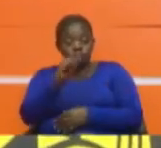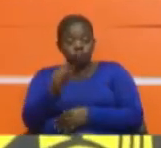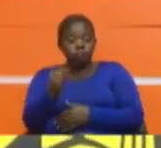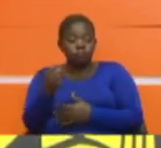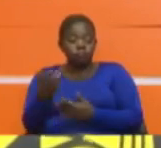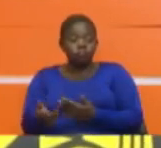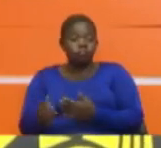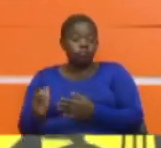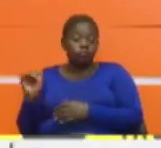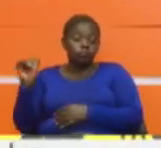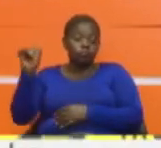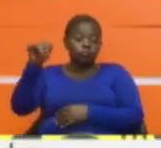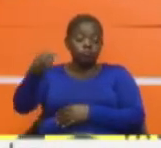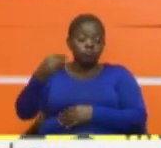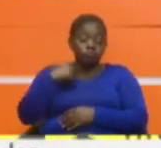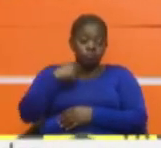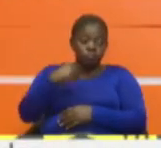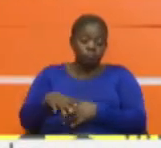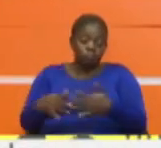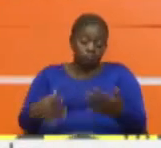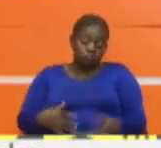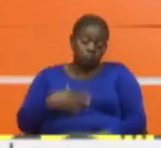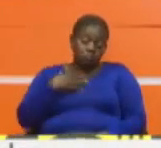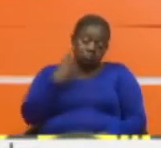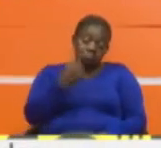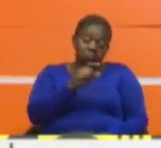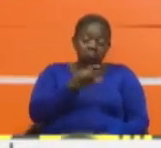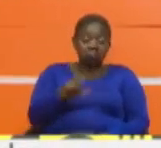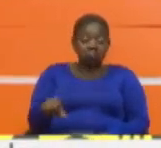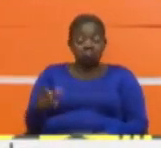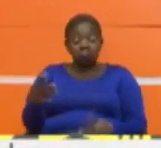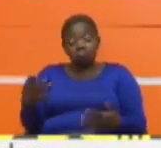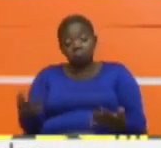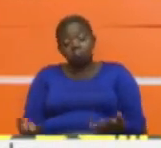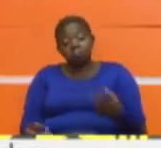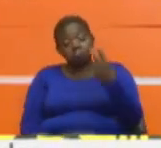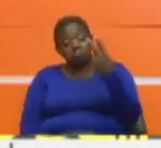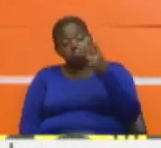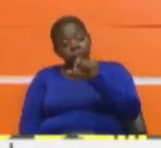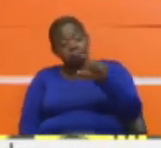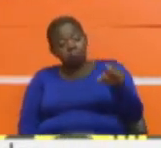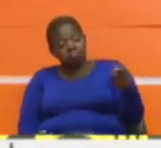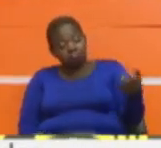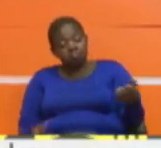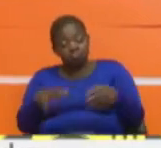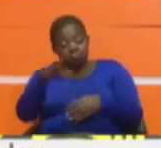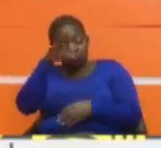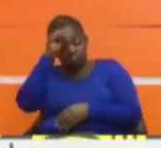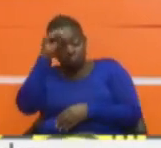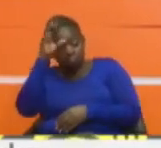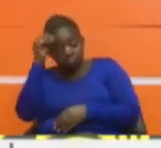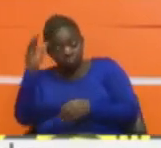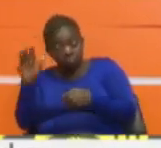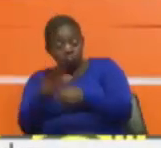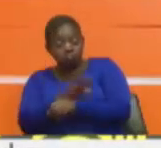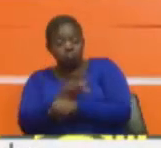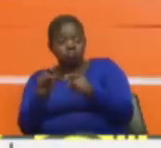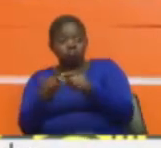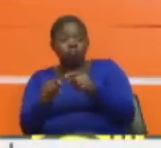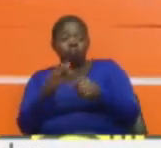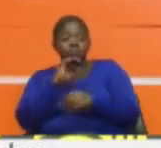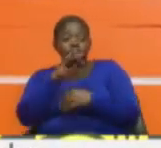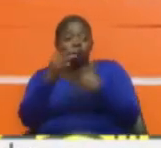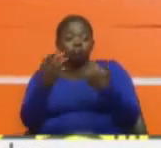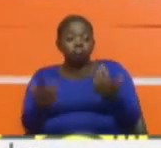baba tuteke China obane bachara kwa wiki emu bachara wiki bili obane basoma ne basomera dalanga wetogere kati